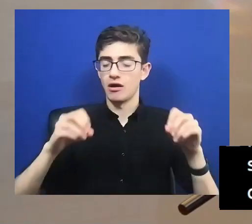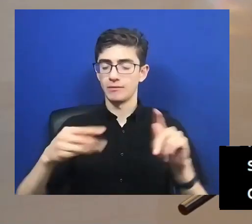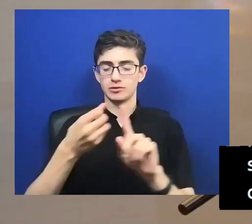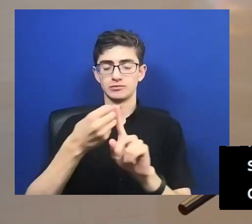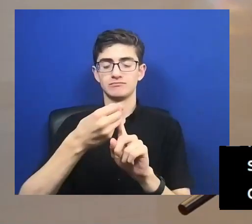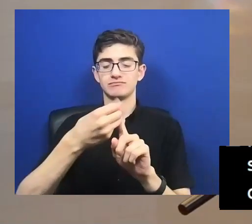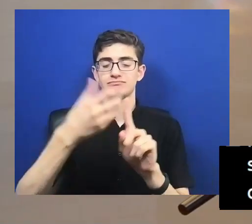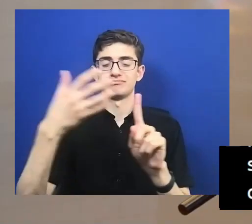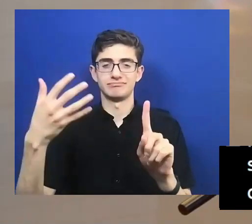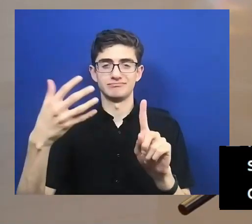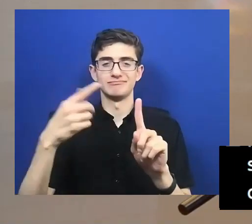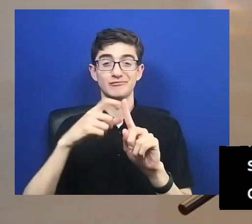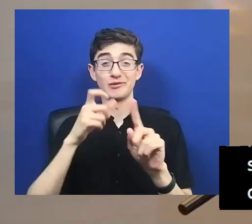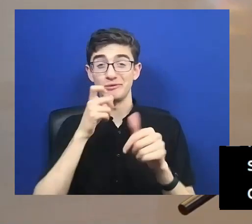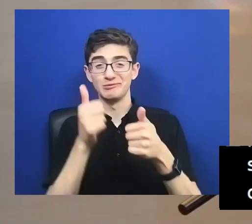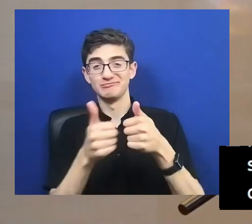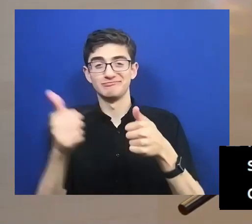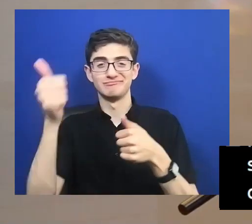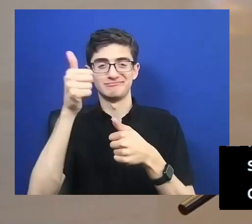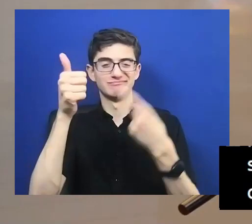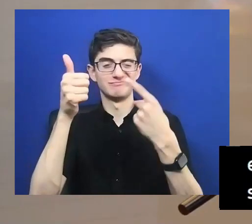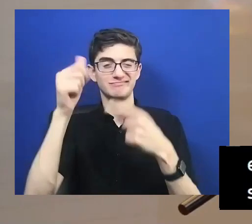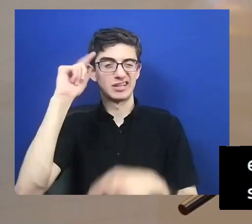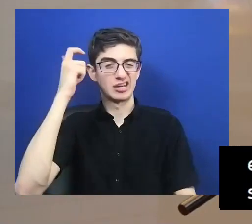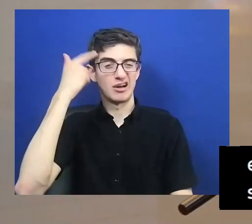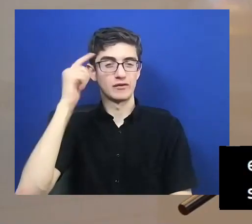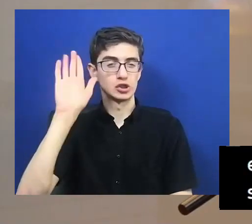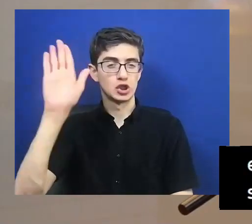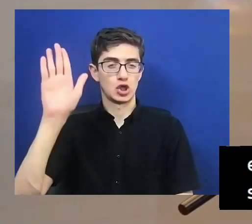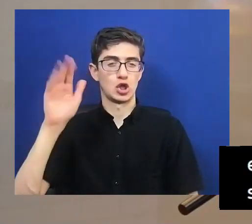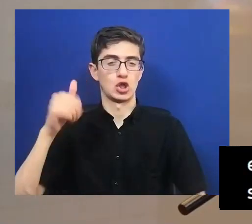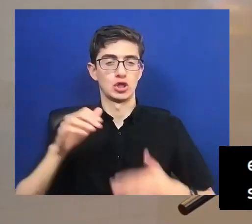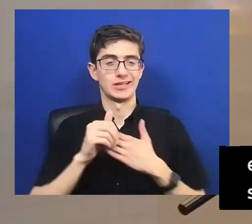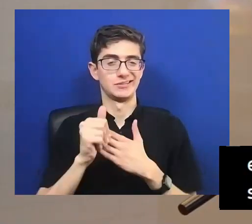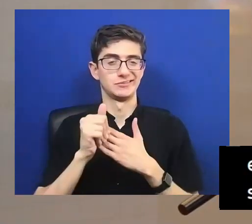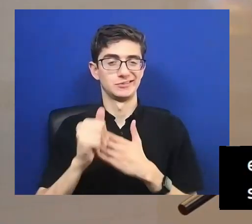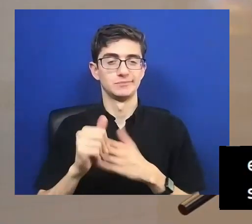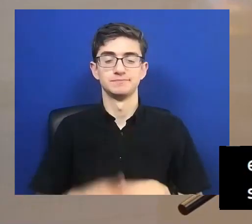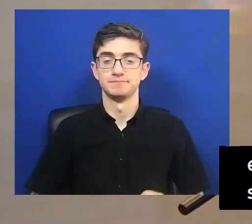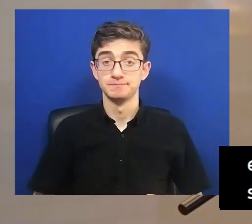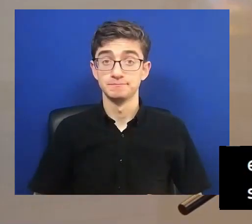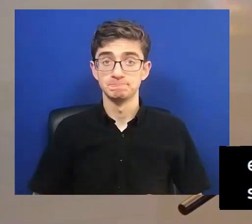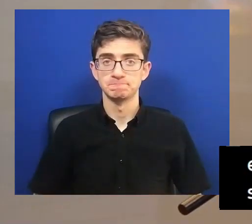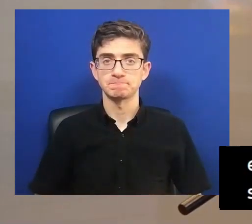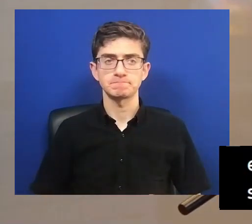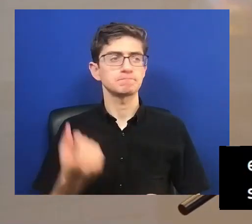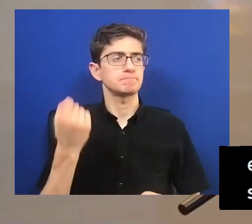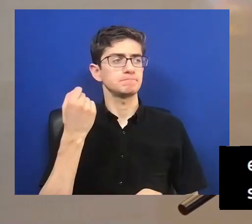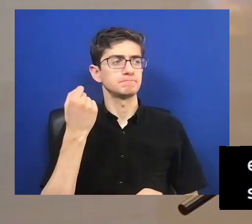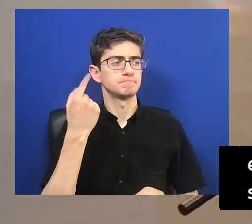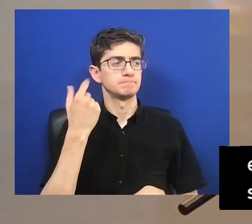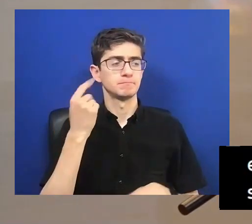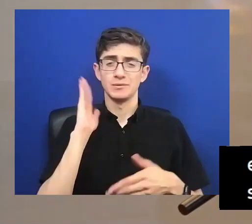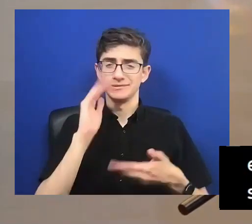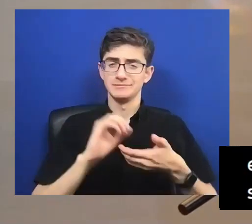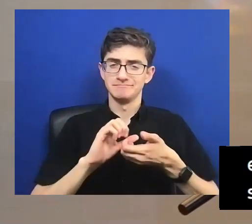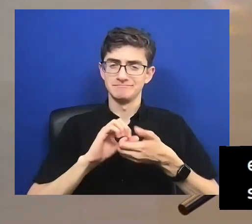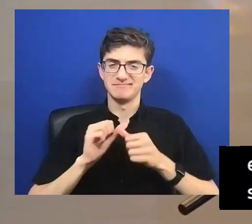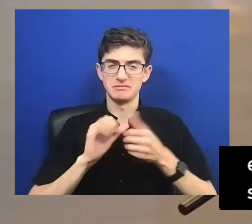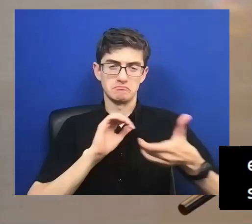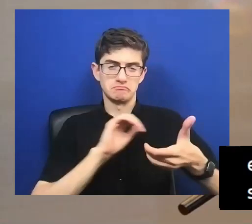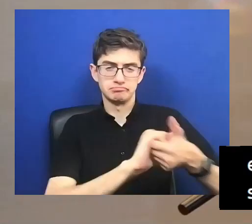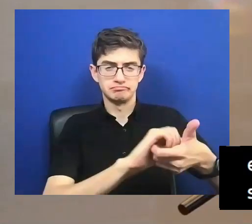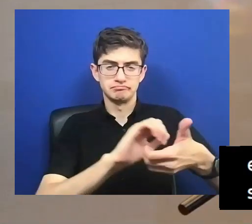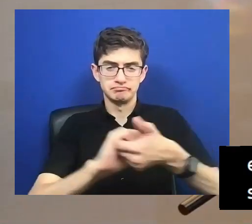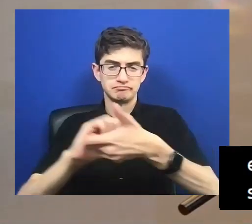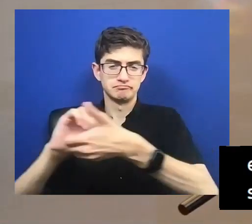leadership. We will continue working with our state and community partners to bring affordable high-speed internet to all New